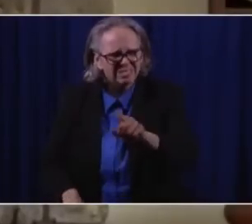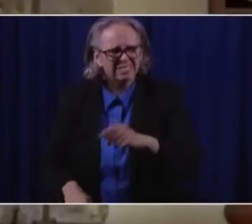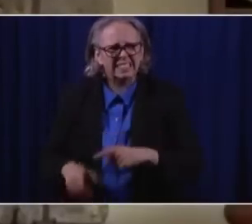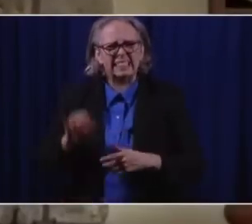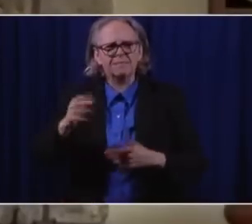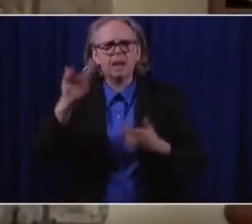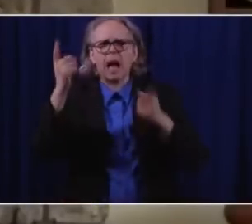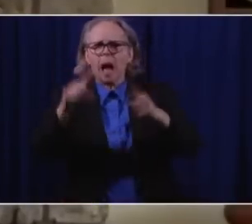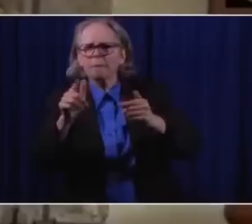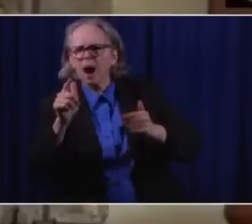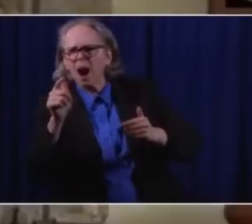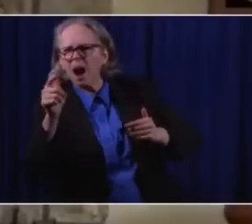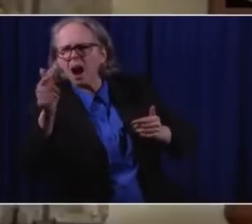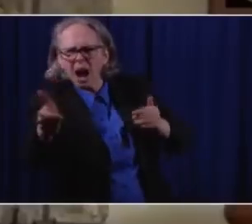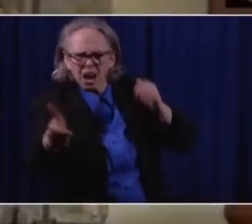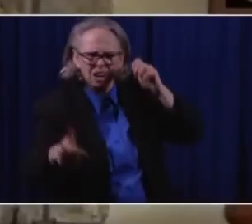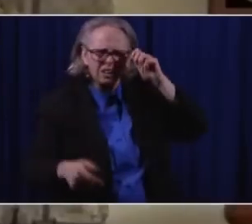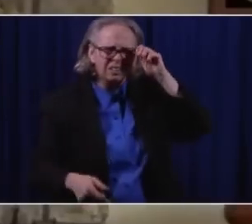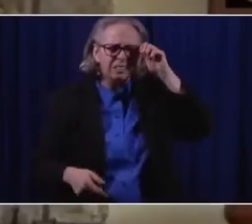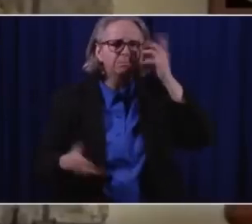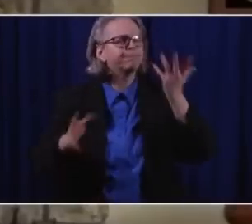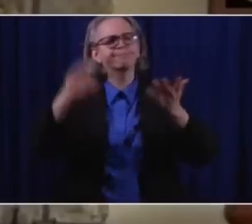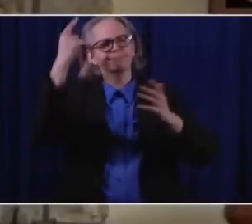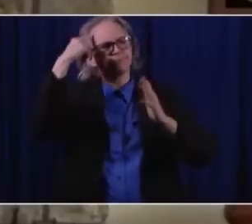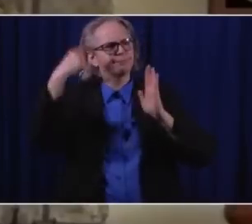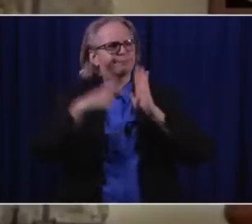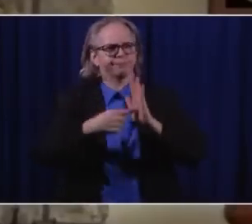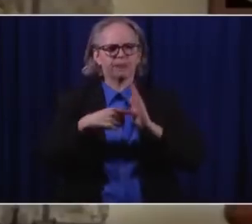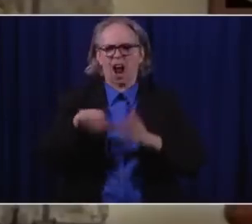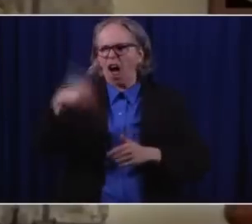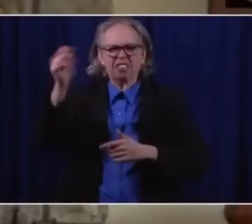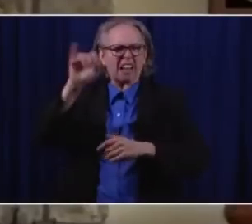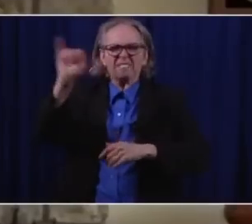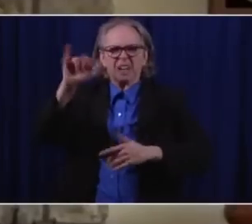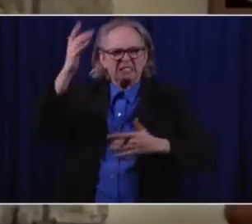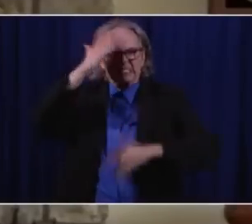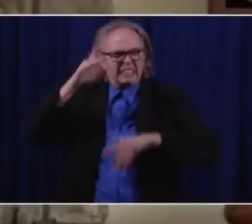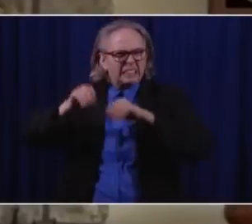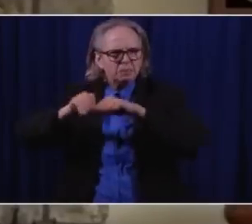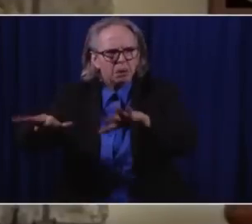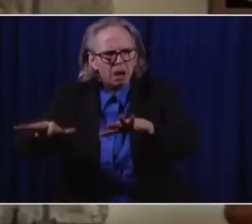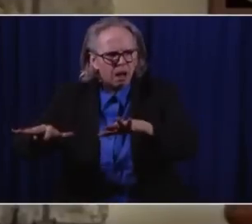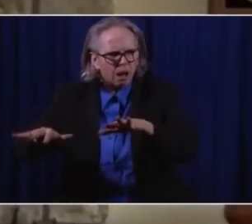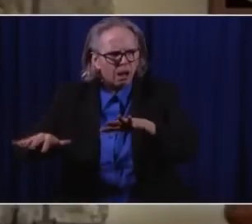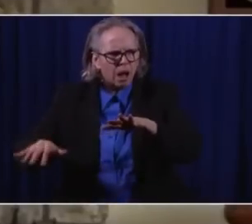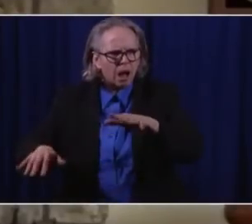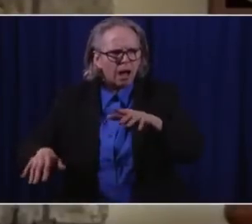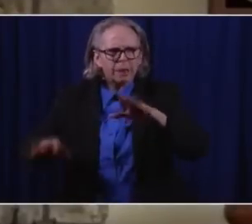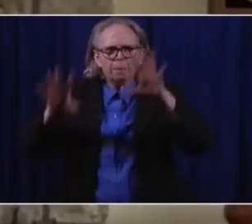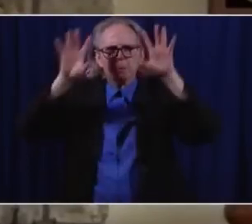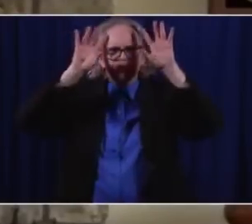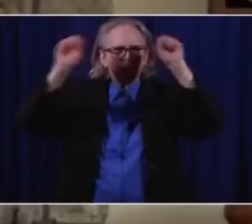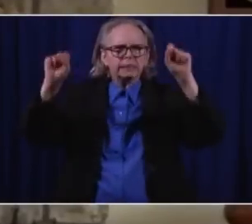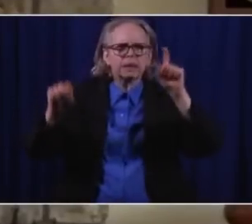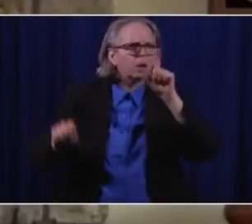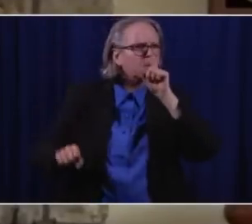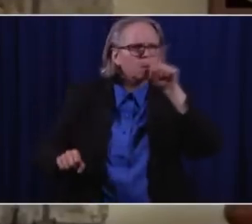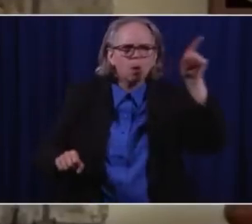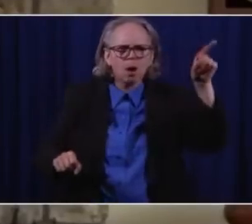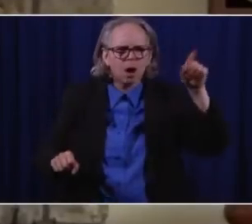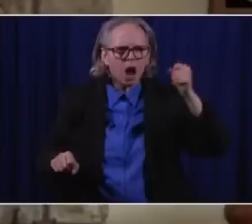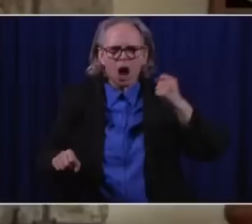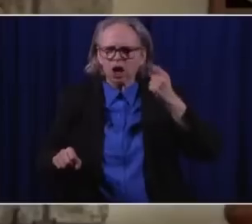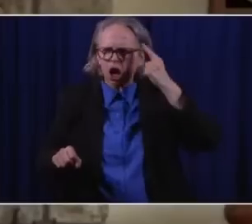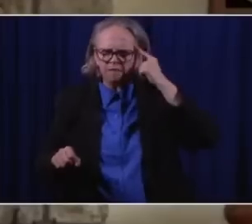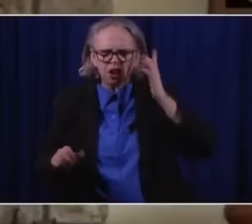didn't take action like that, and it would be up to a governor to do, Ohio would not be able to impose its own quarantine on